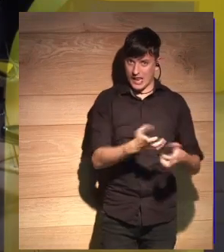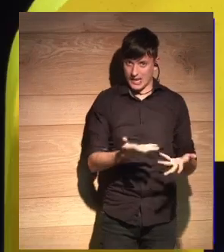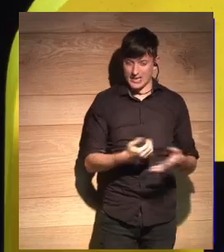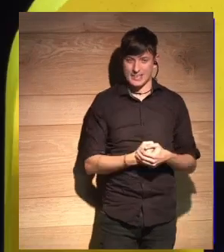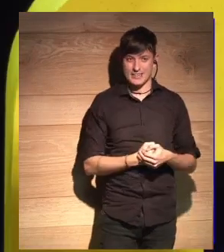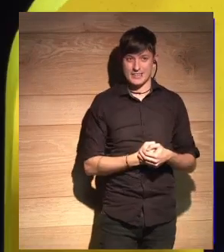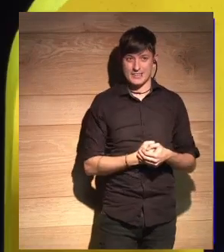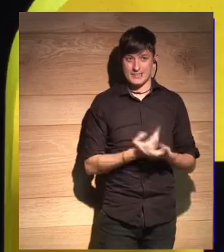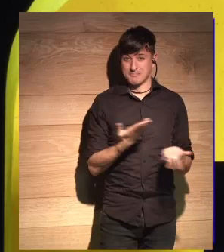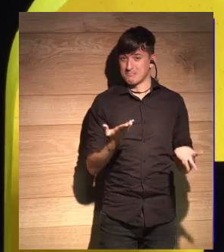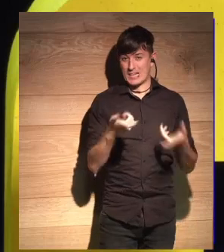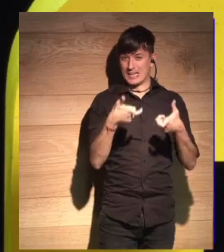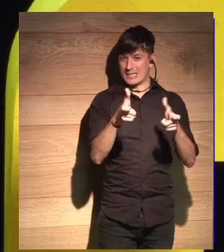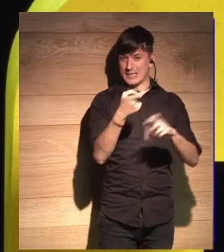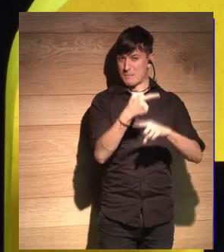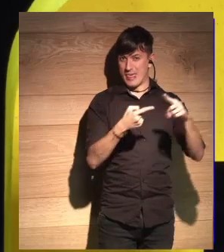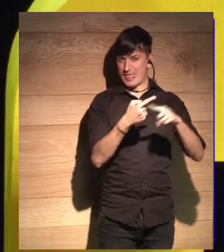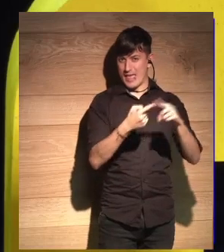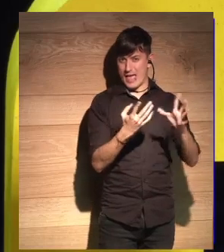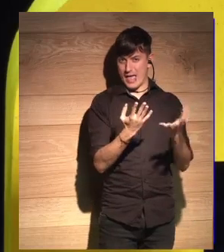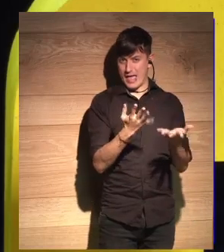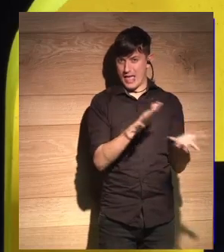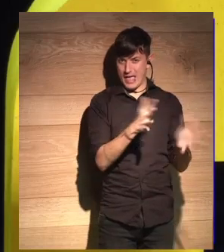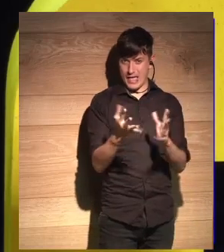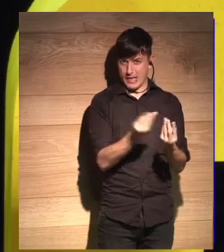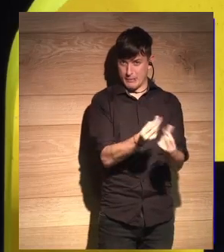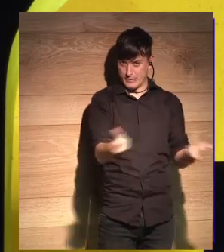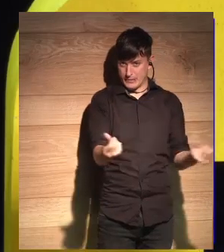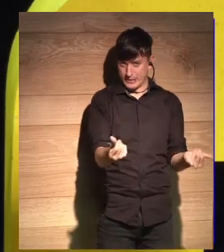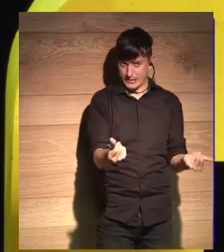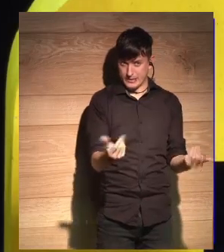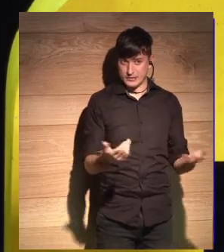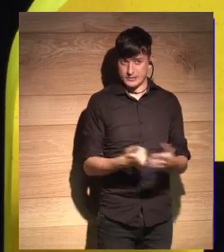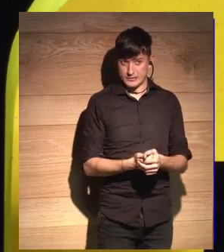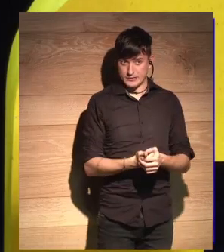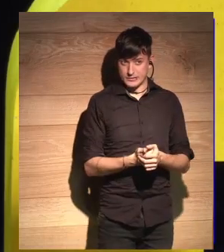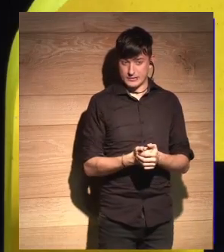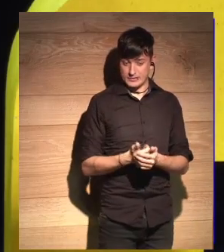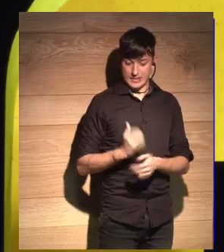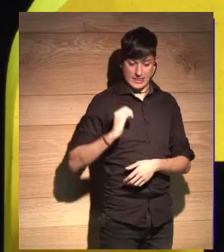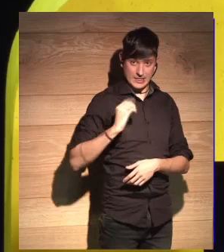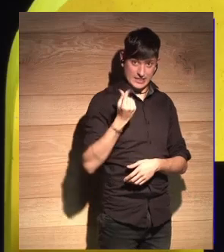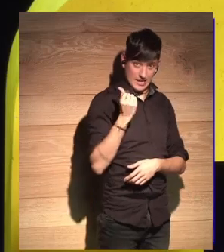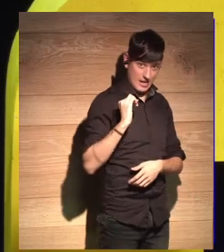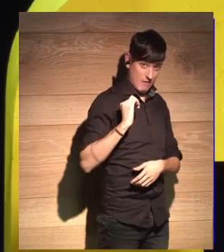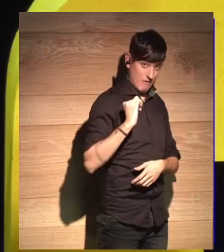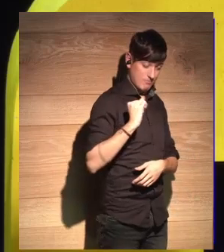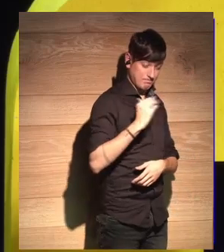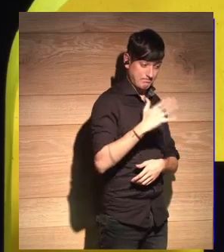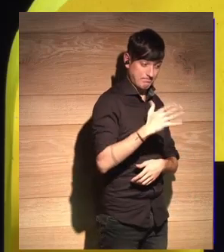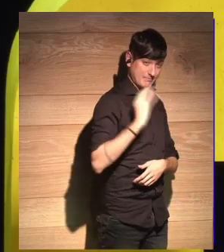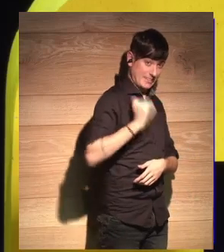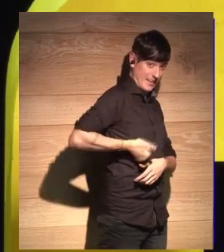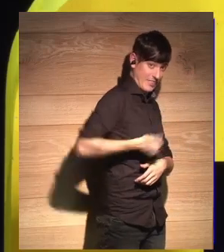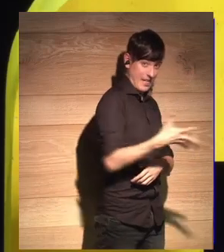all of their money, which is not good for anybody, because once you get an upper class and a lower class, it's just destabilizing for everything. And so by turning everybody